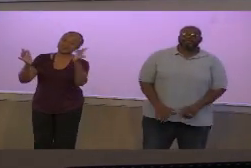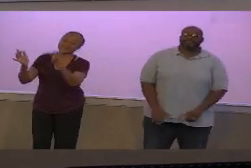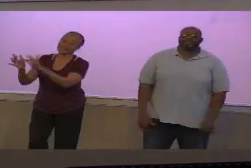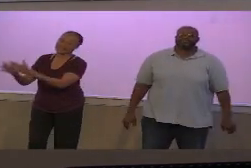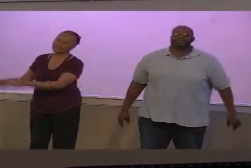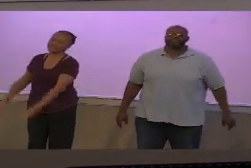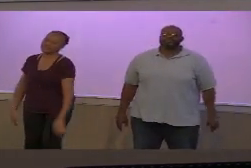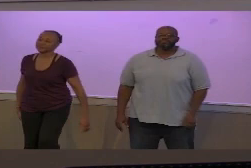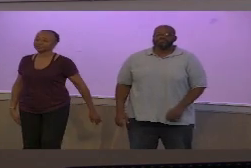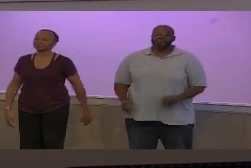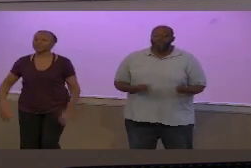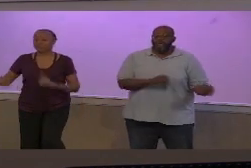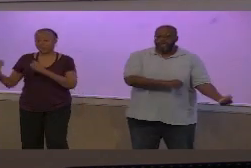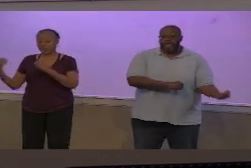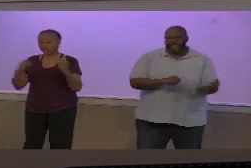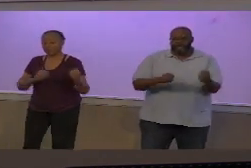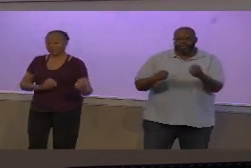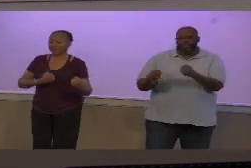power in the name of Jesus. There's power.